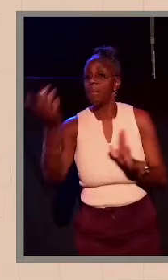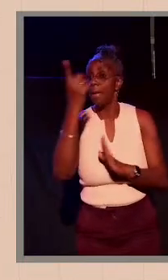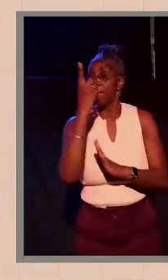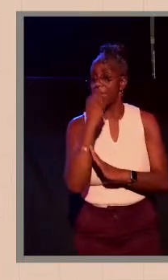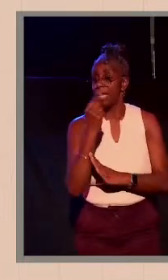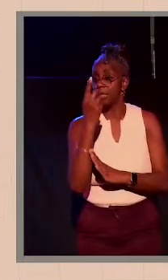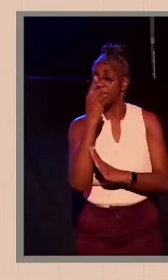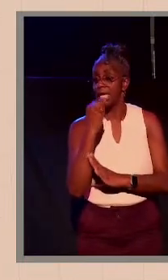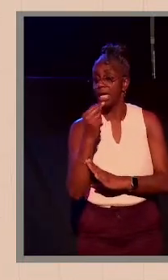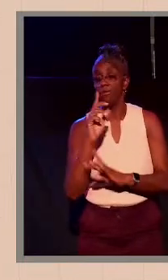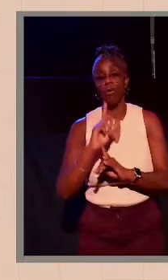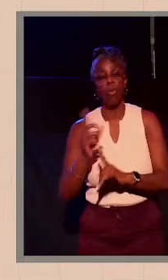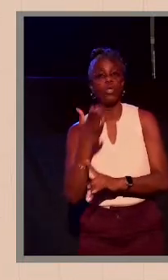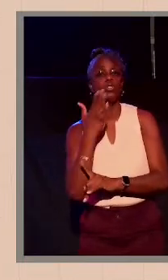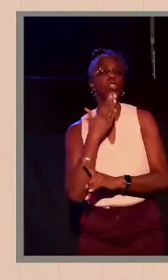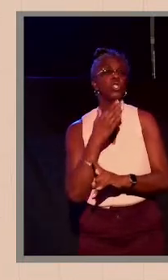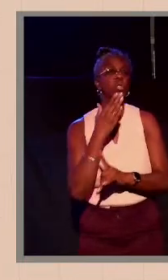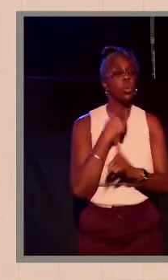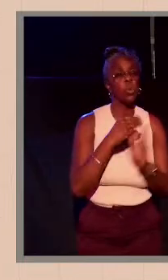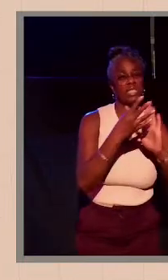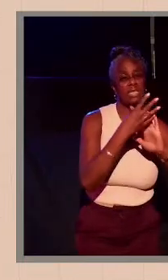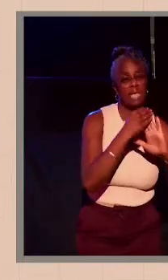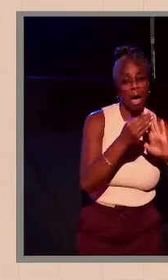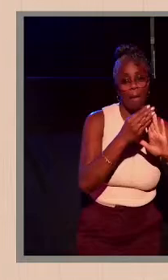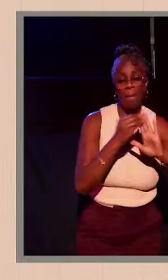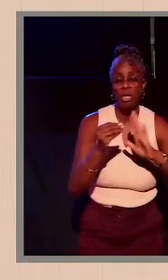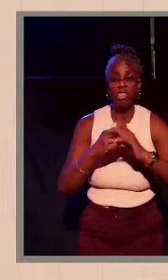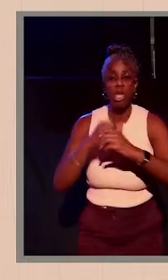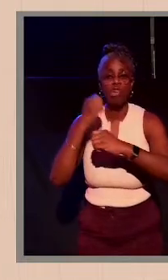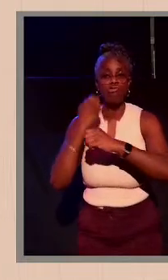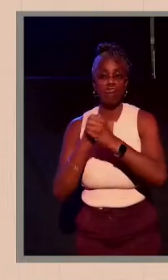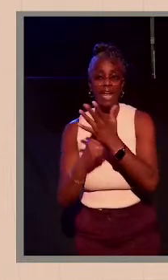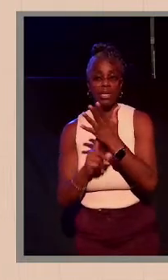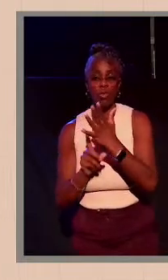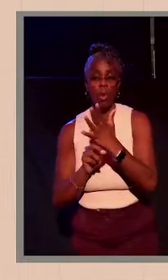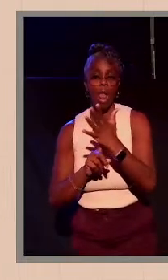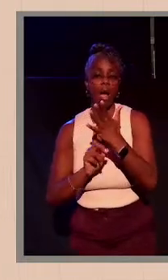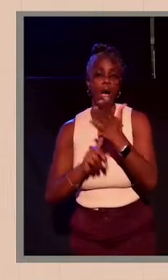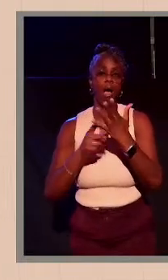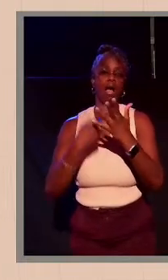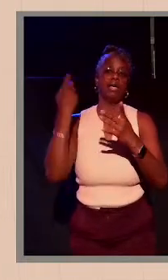use, samplers and granular samplers and